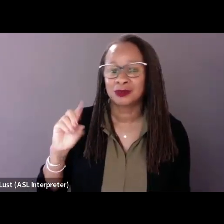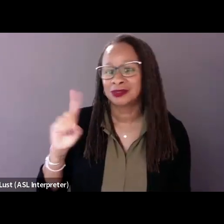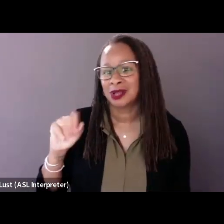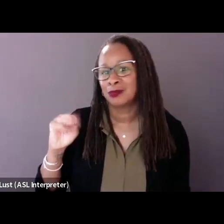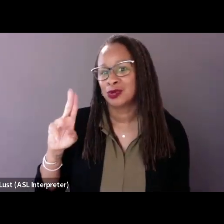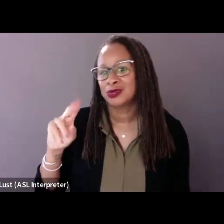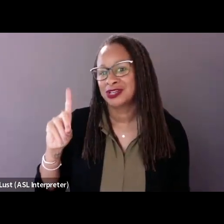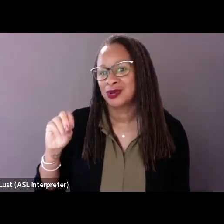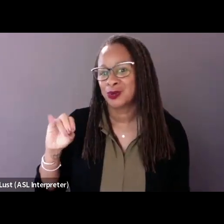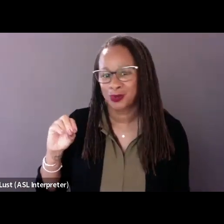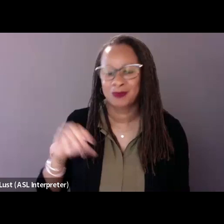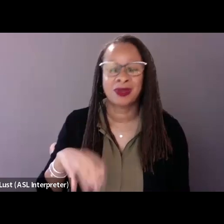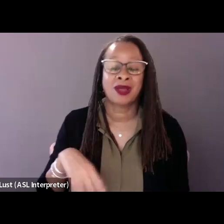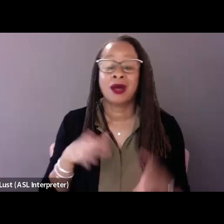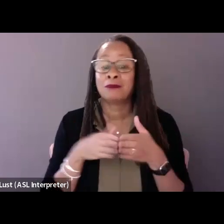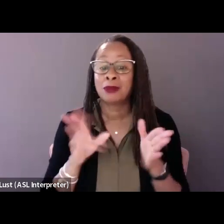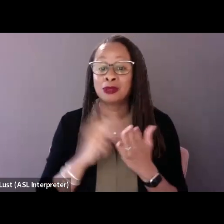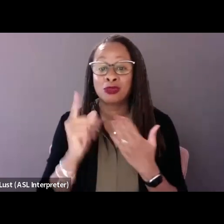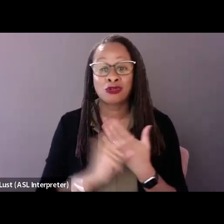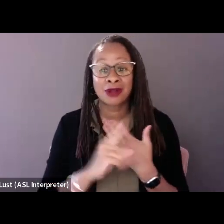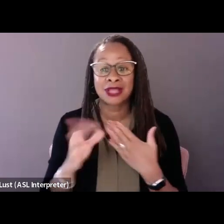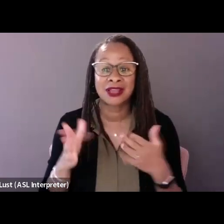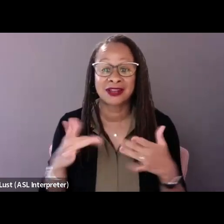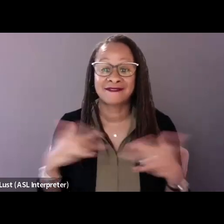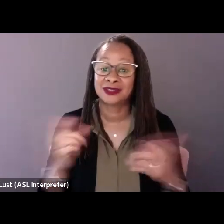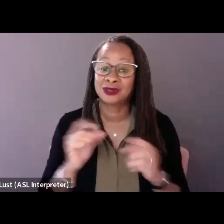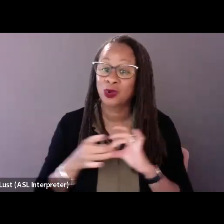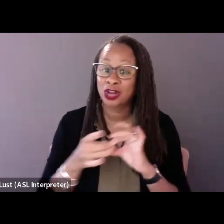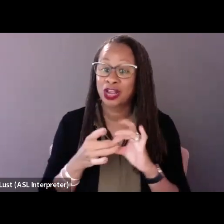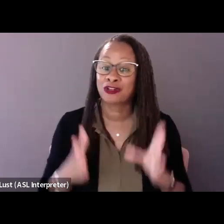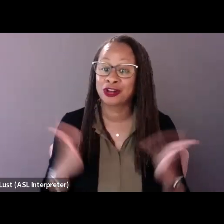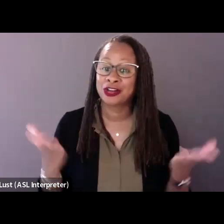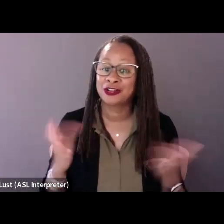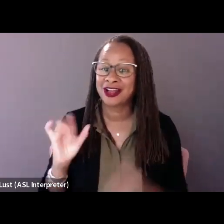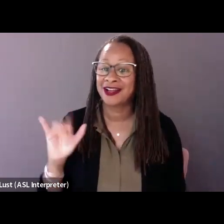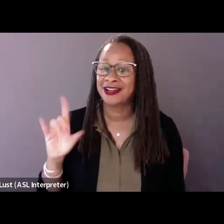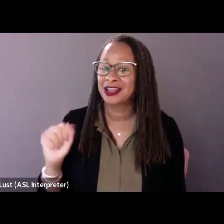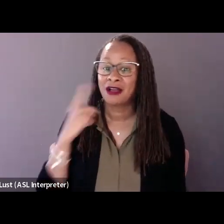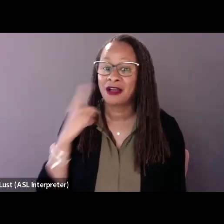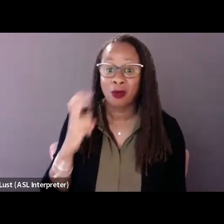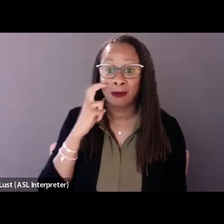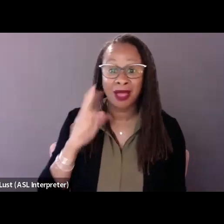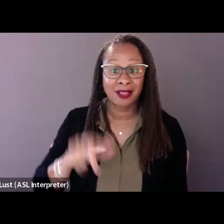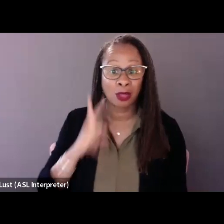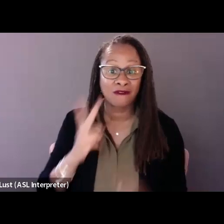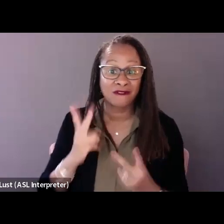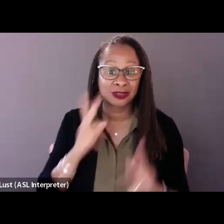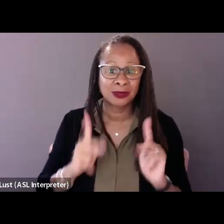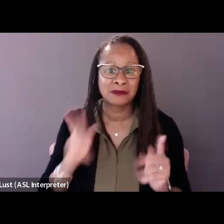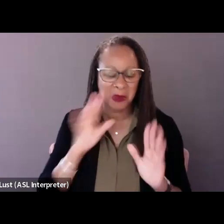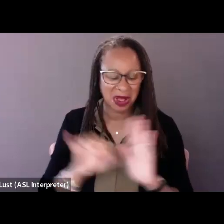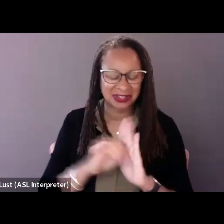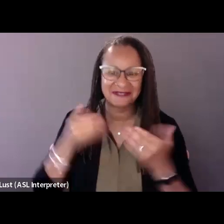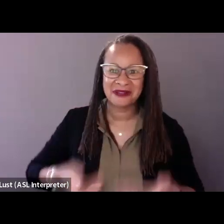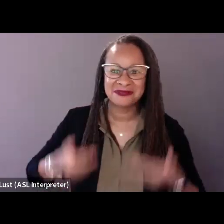Public Programs and Events Coordinator here at IDA. For our blind and low vision attendees, I'm going to identify